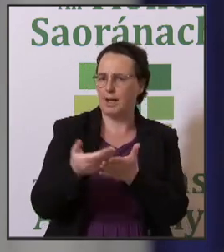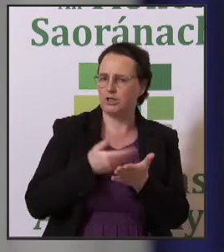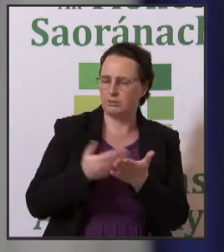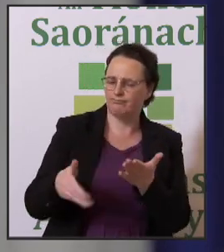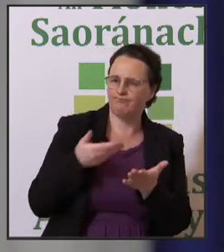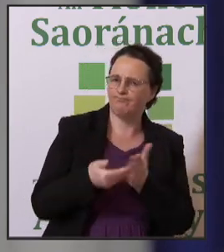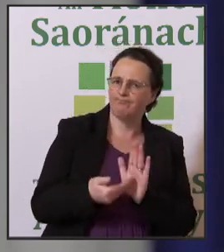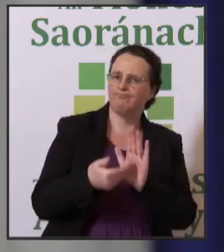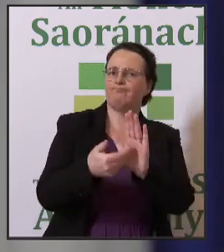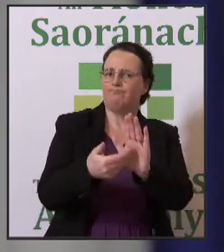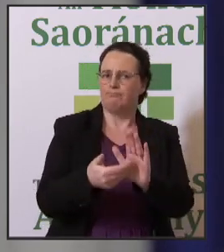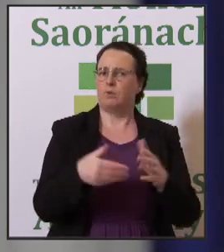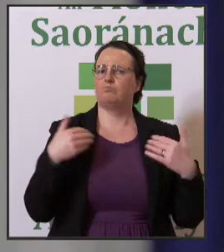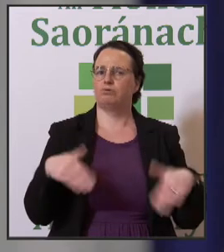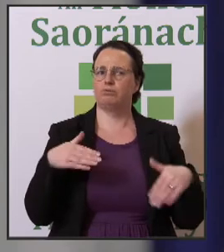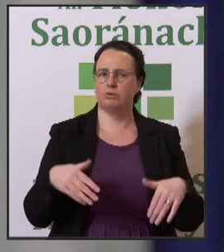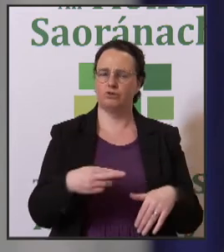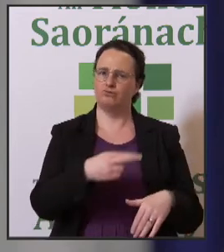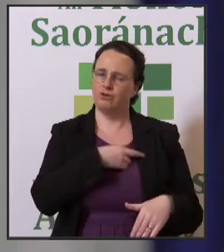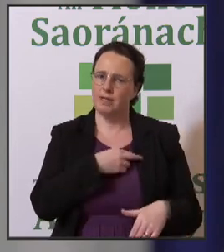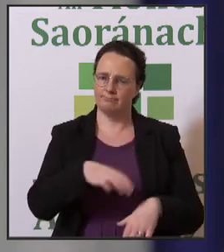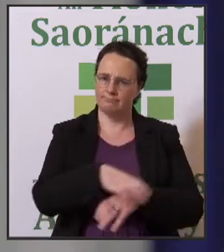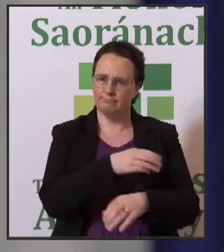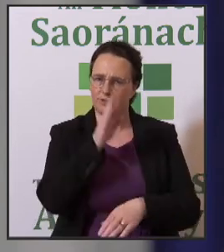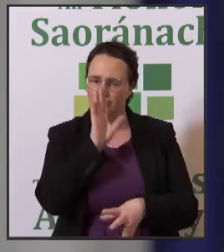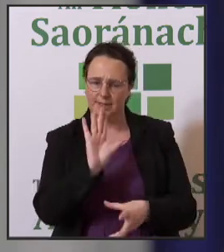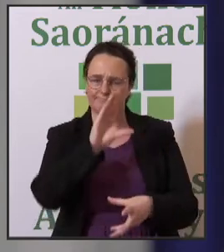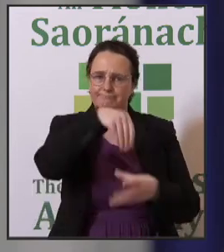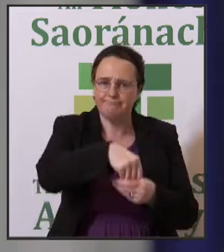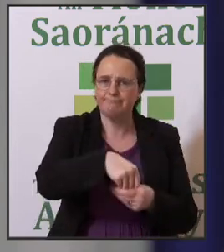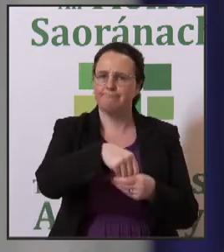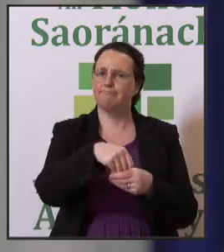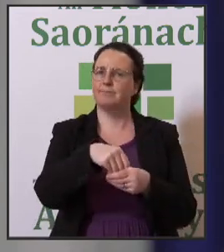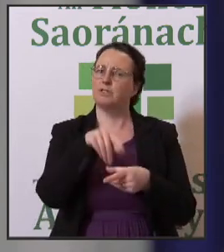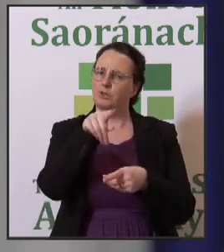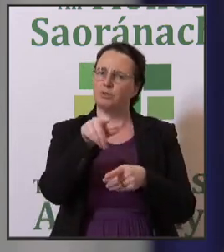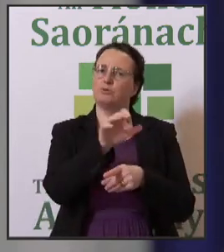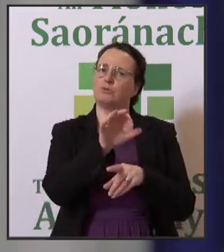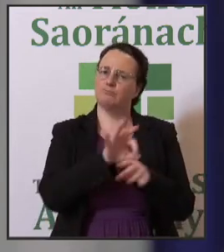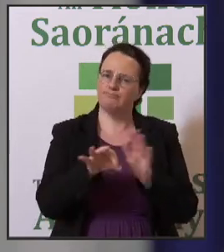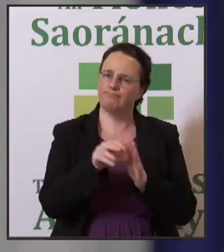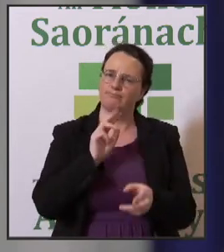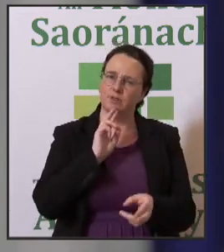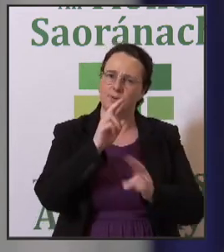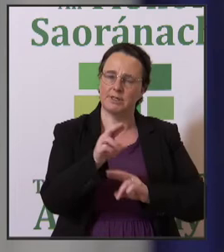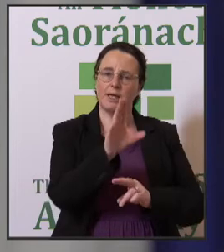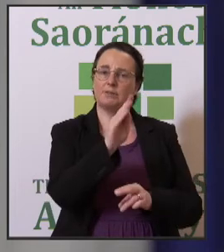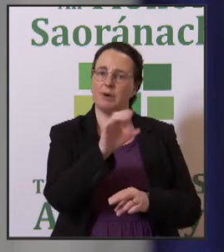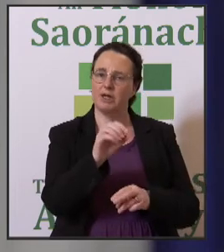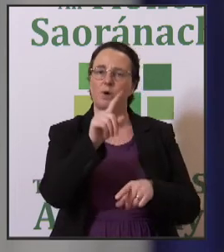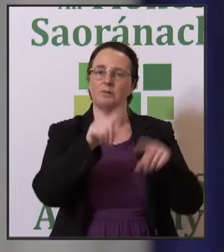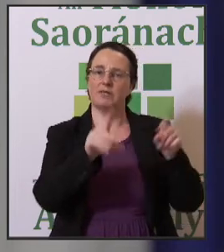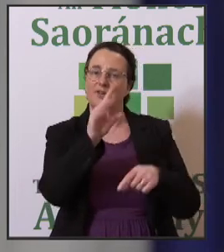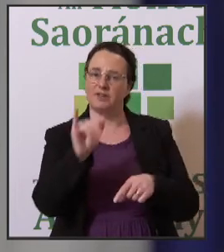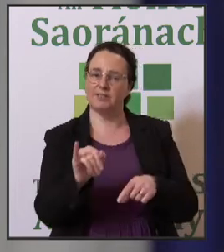proposals to make a very real and direct contribution to the state's response to both biodiversity loss and the